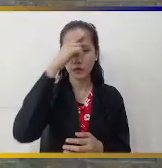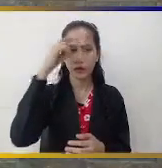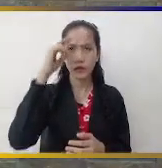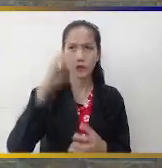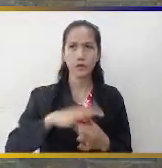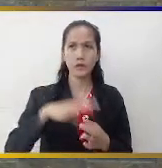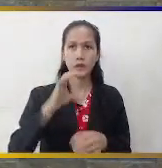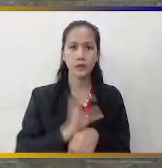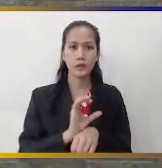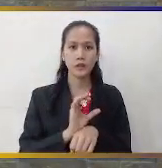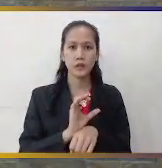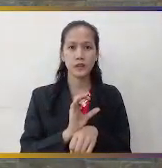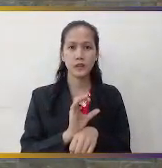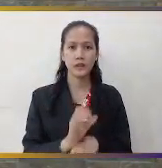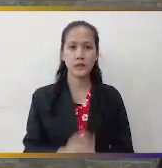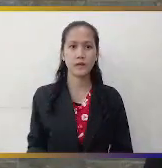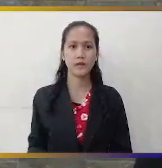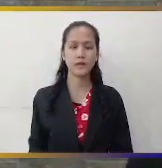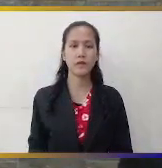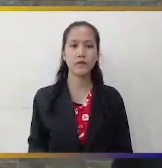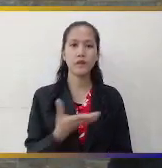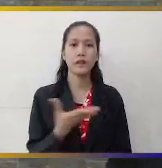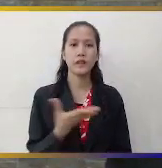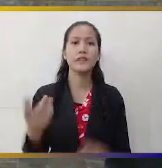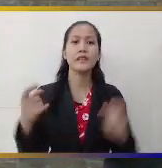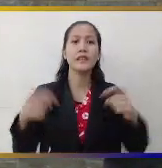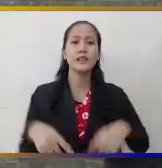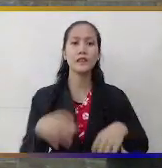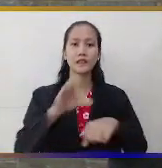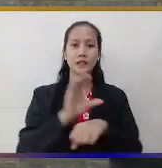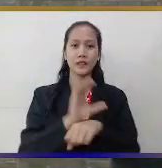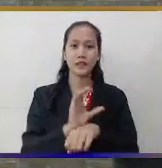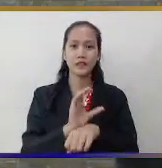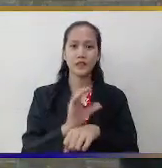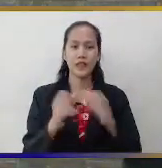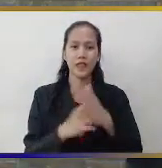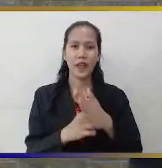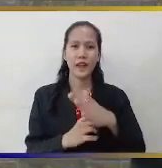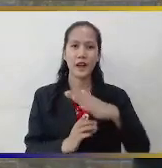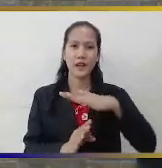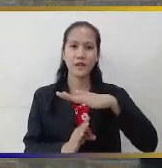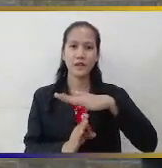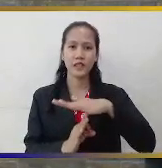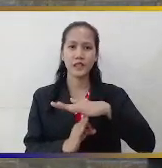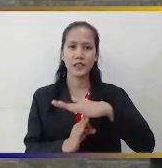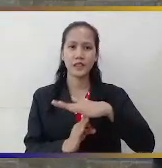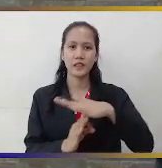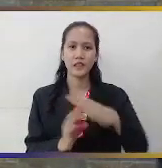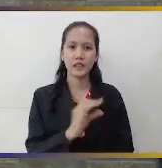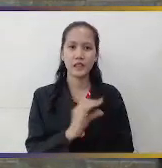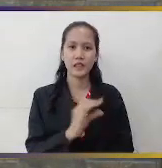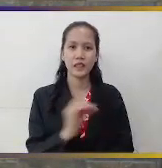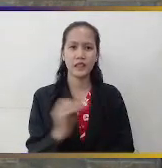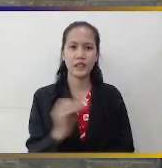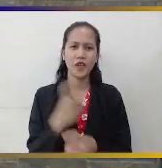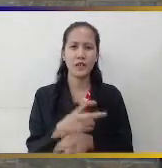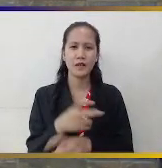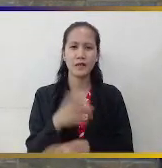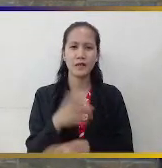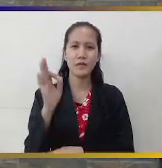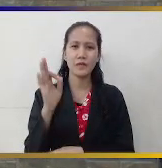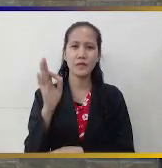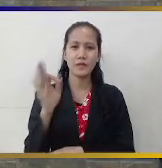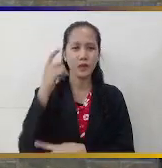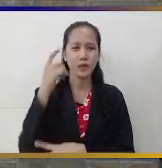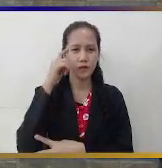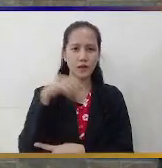the fundamental, solid, rock-ribbed conviction and the preaching. This is the way you ought to do